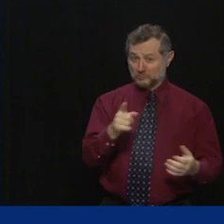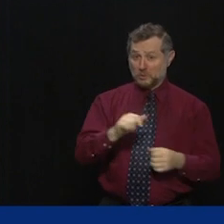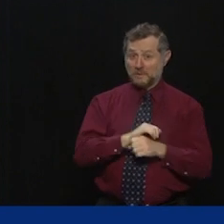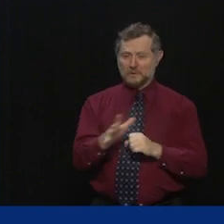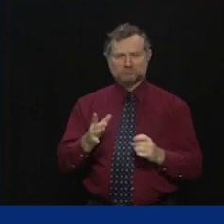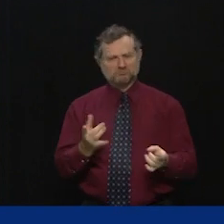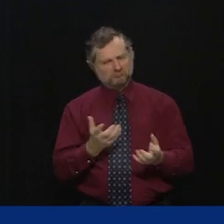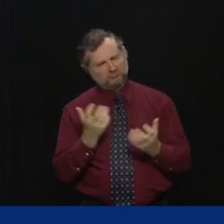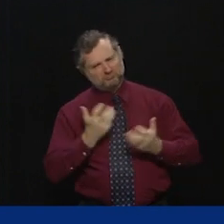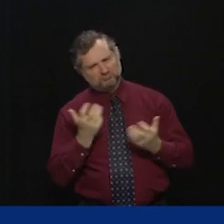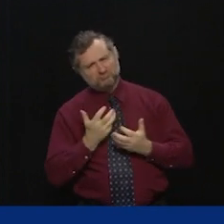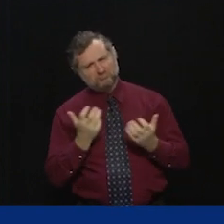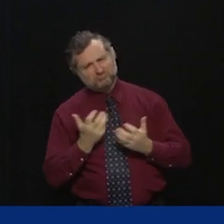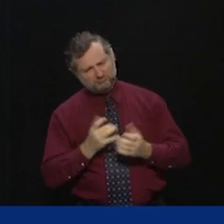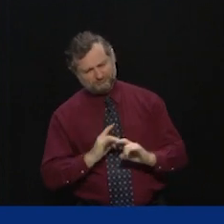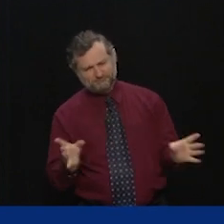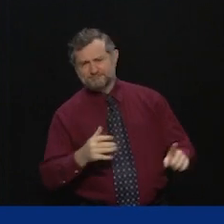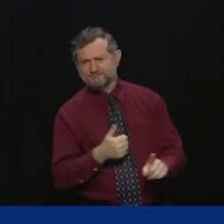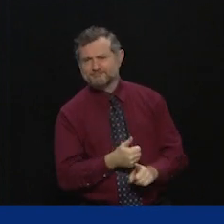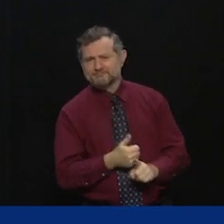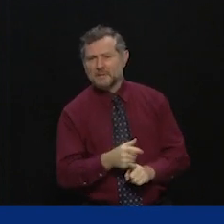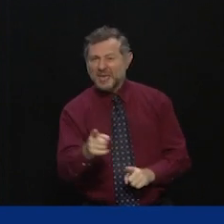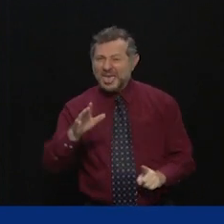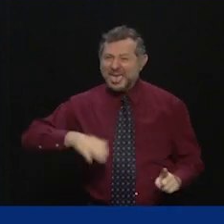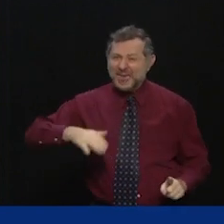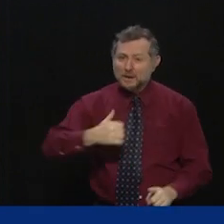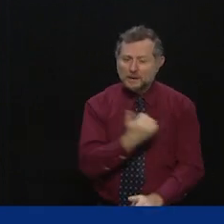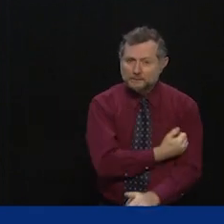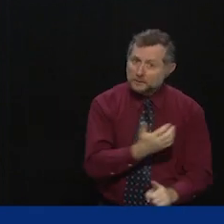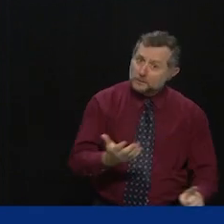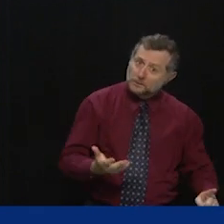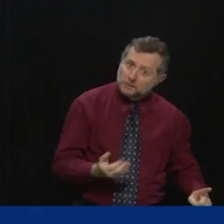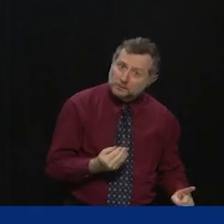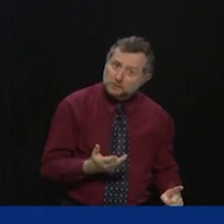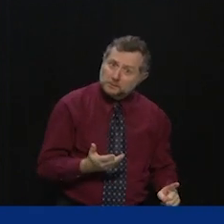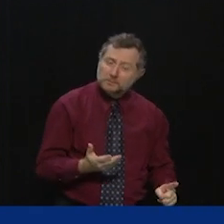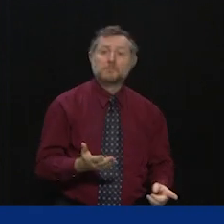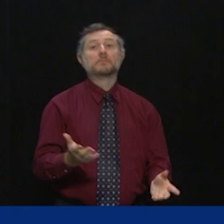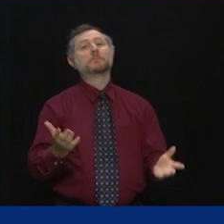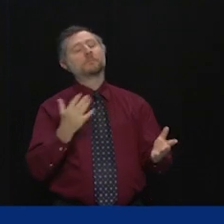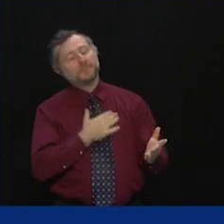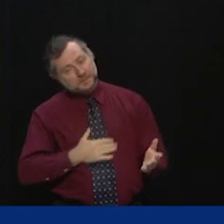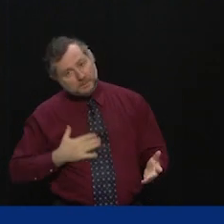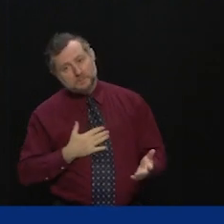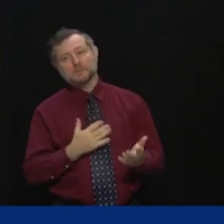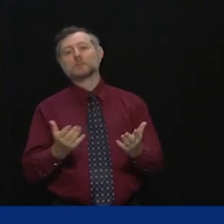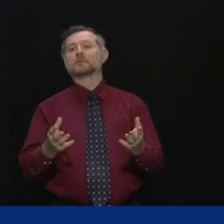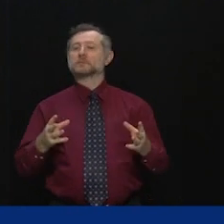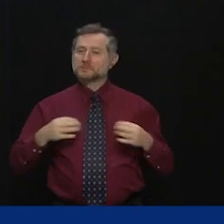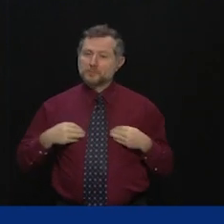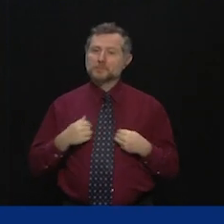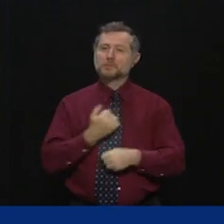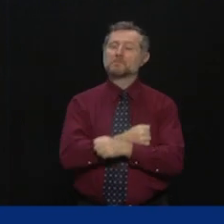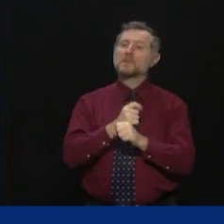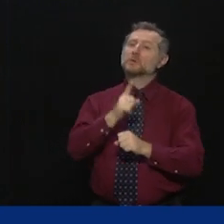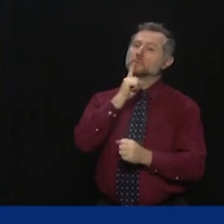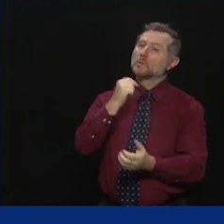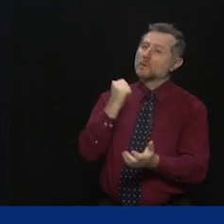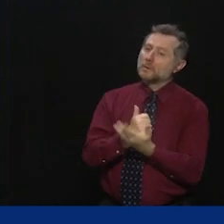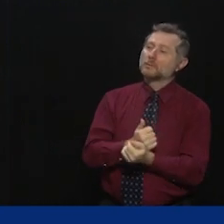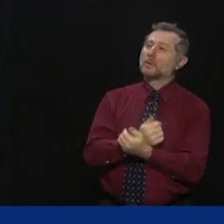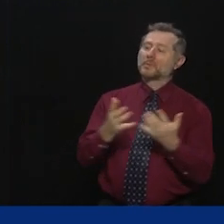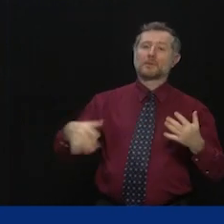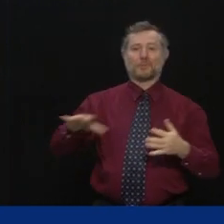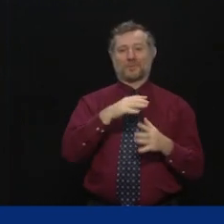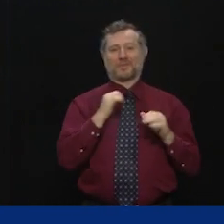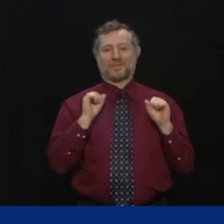hard decision, but we really do hope that you'll come around to that decision to help us make sure that we can do everything we can in our power. And